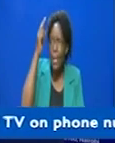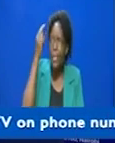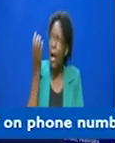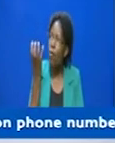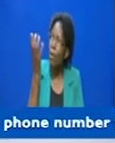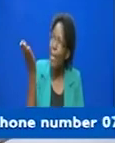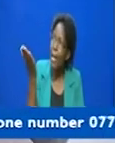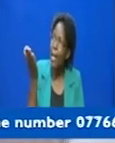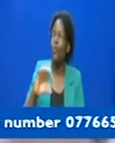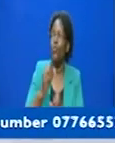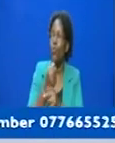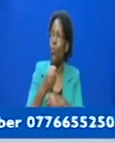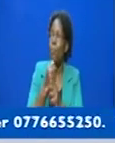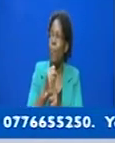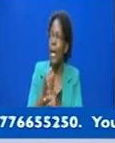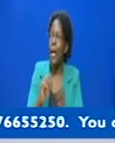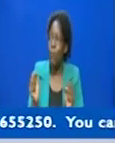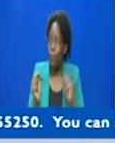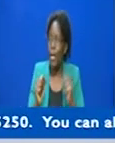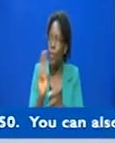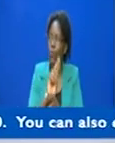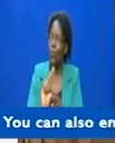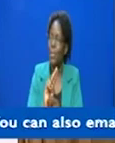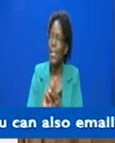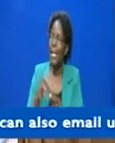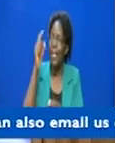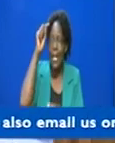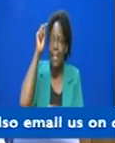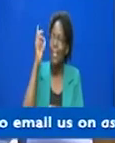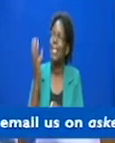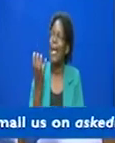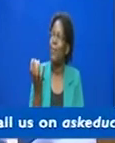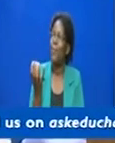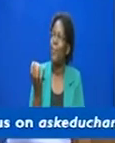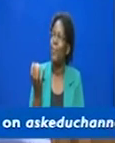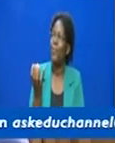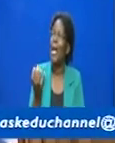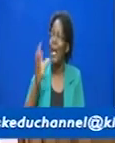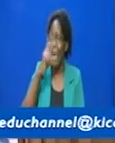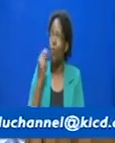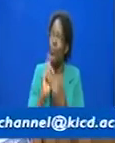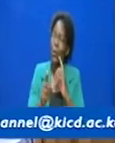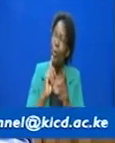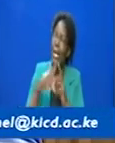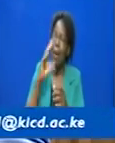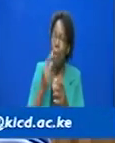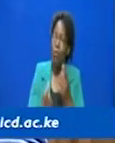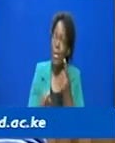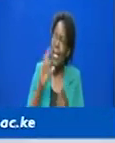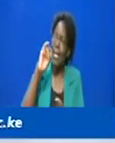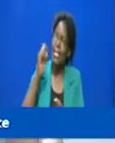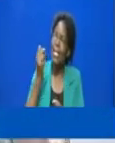make a fridge, you see na charcoal. Mwalimu, unazungumzia jiko ama tunazungumzia fridge?